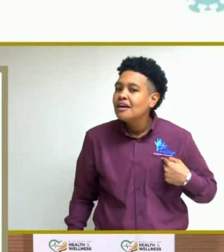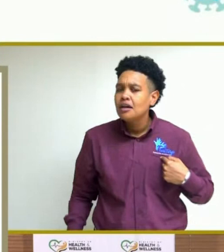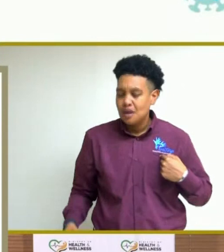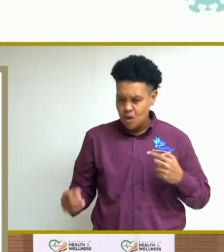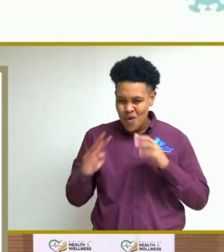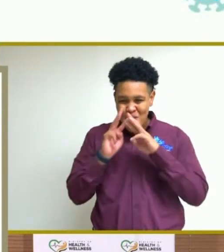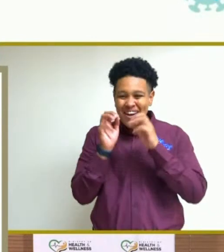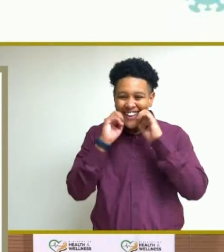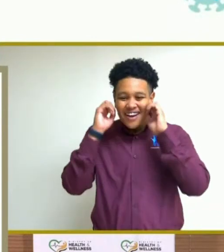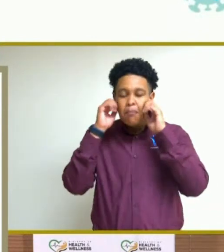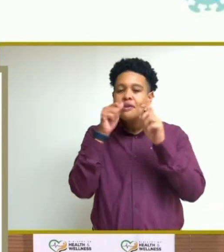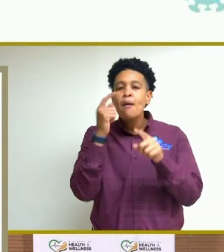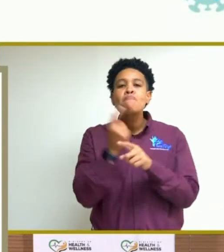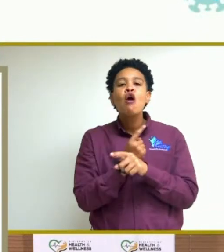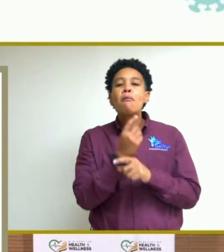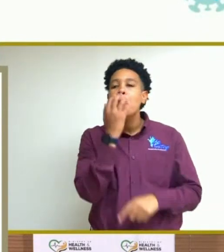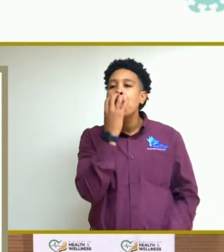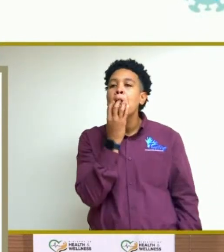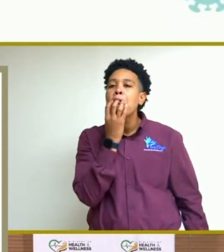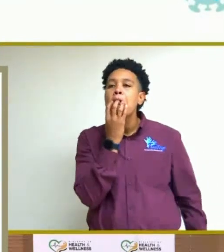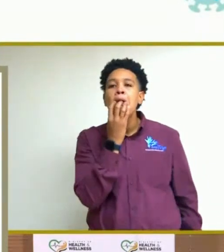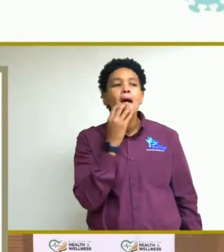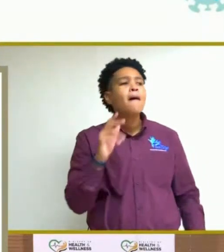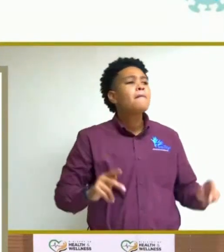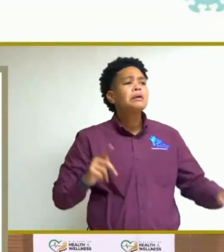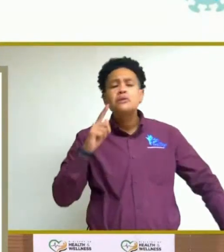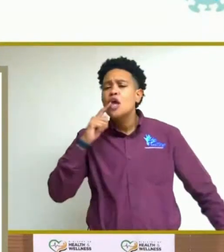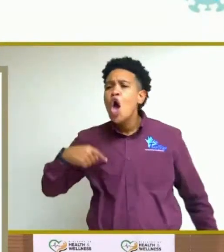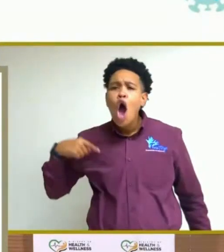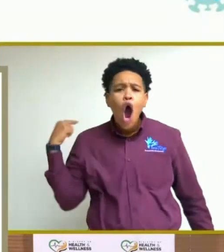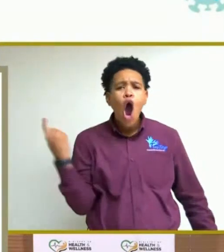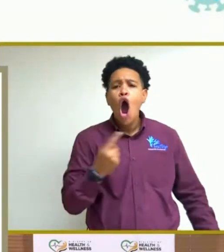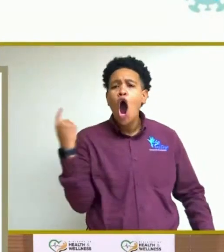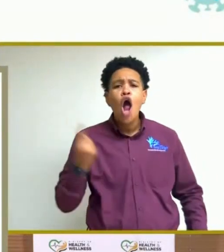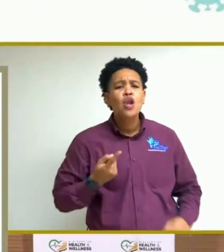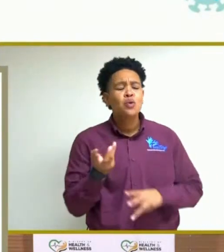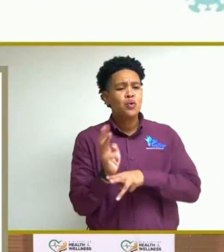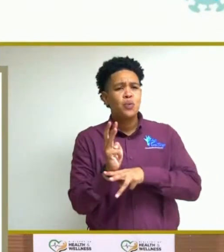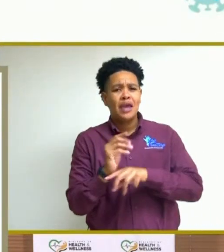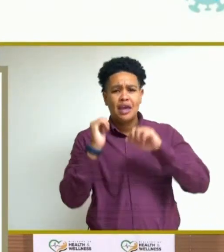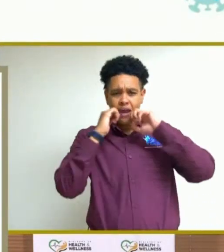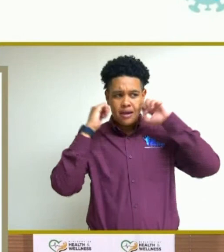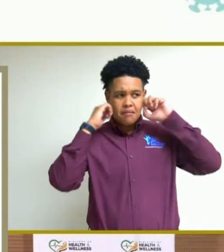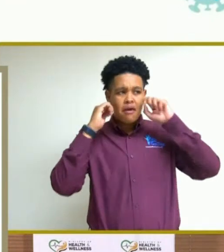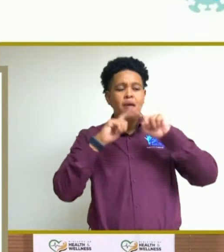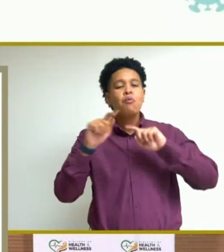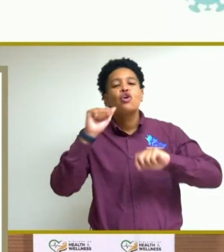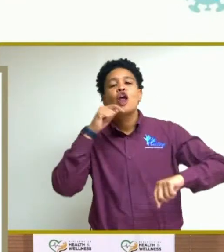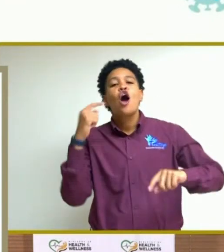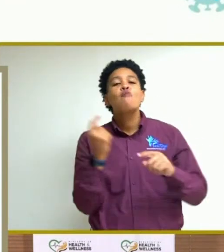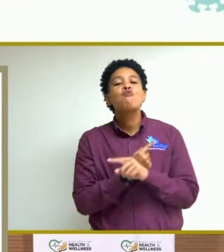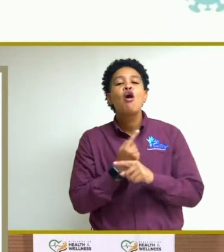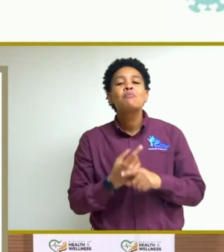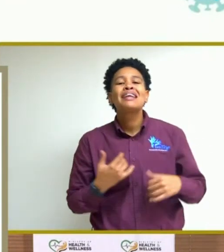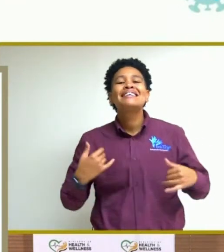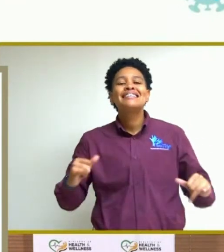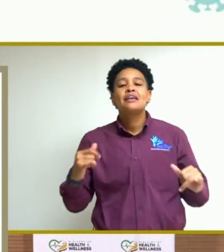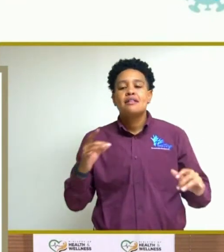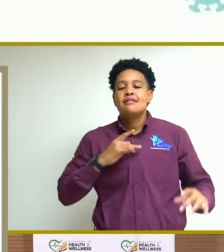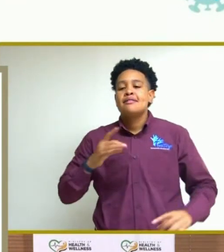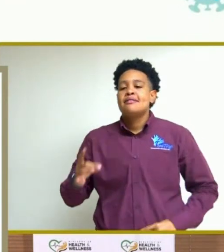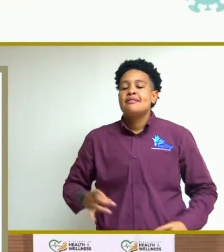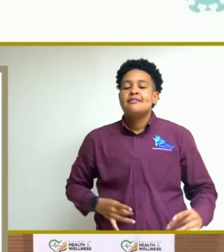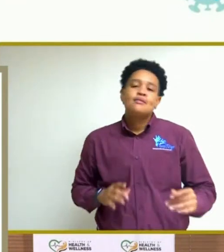observing. Many people report that they're always wearing the mask, but still not properly, and therefore still we're having